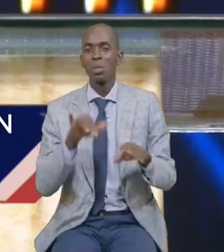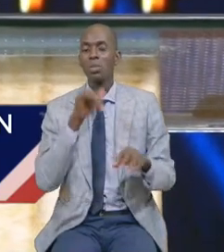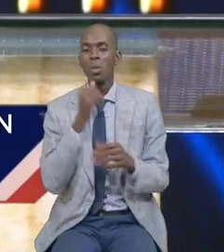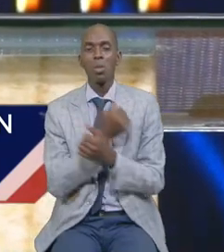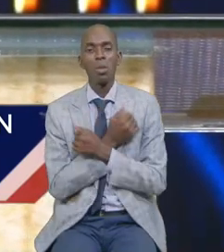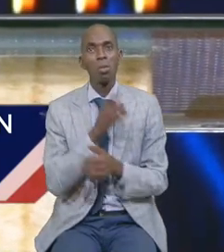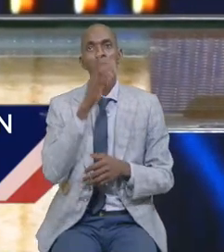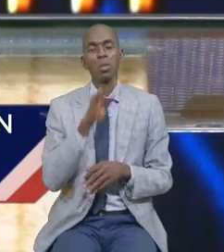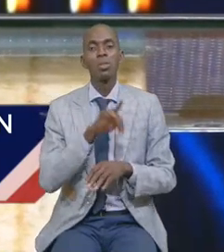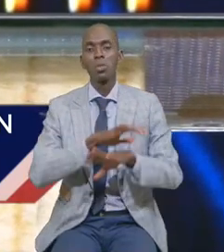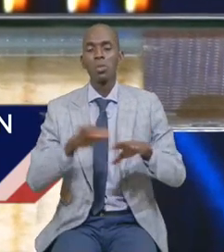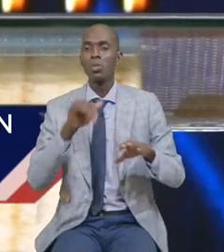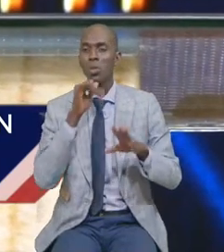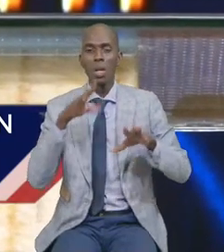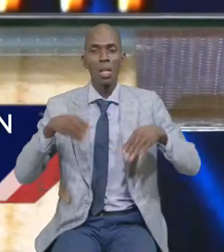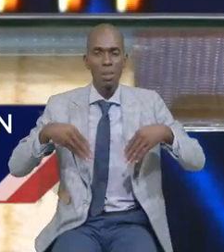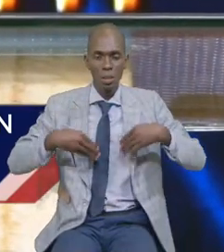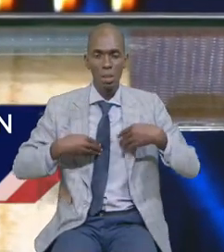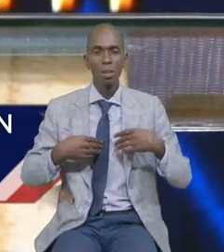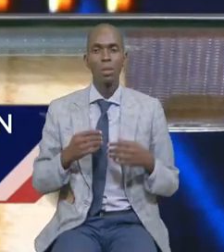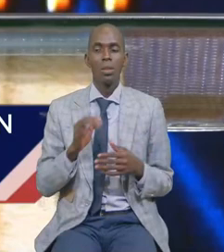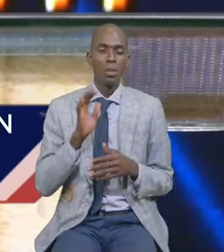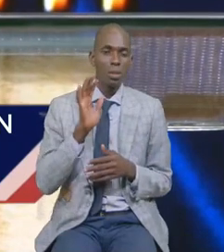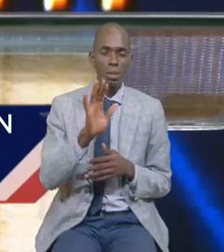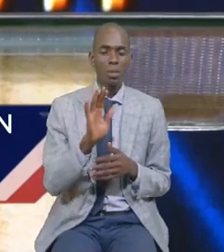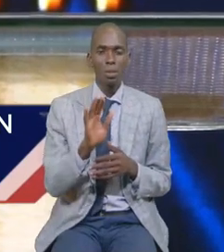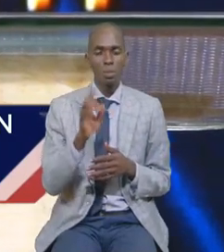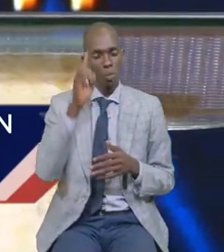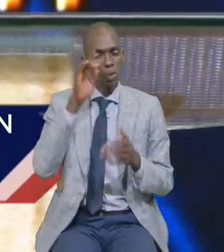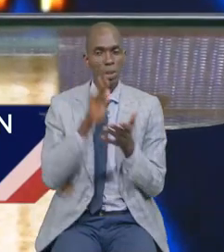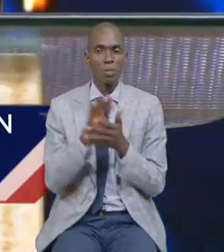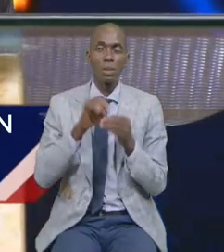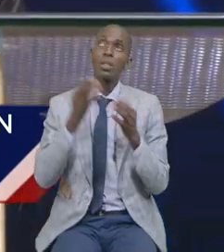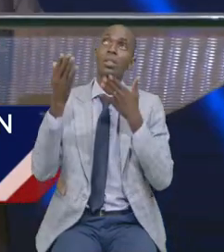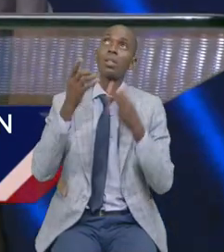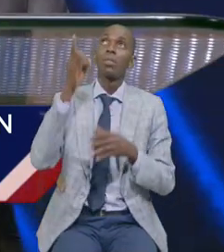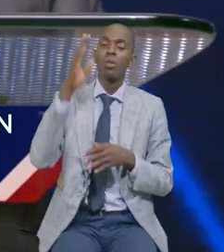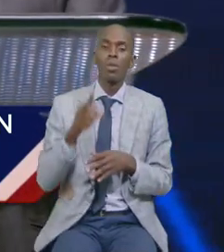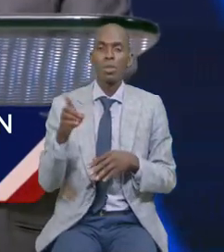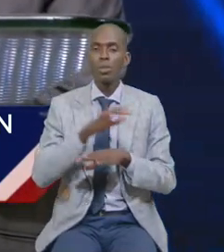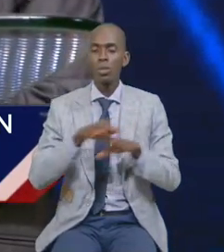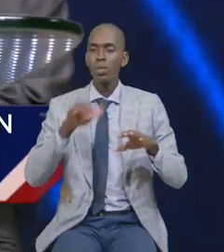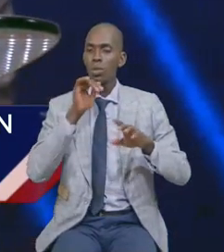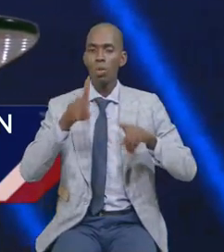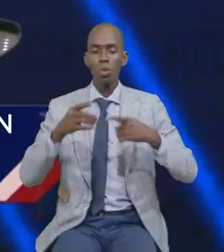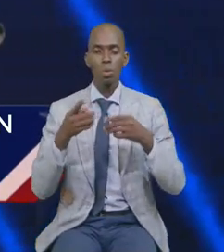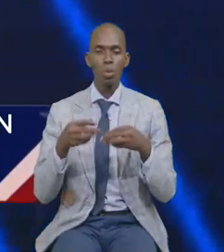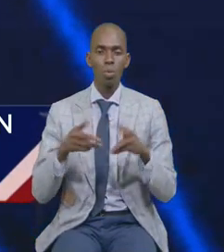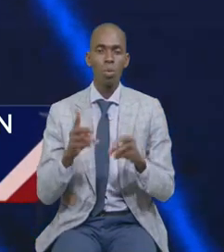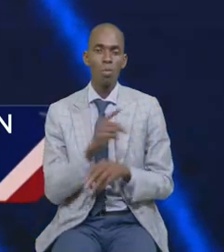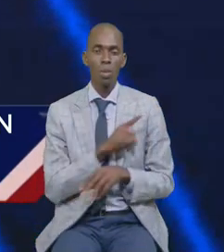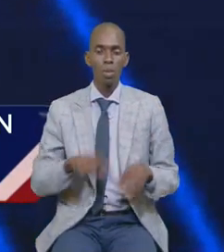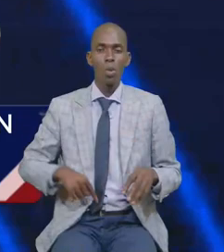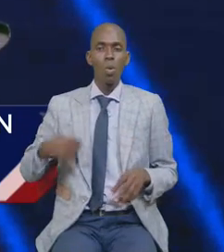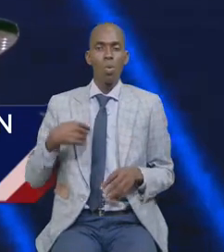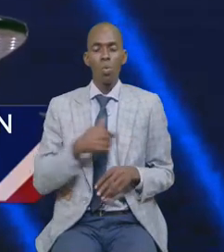He doesn't accept our conviction serving God, and he doesn't go the way of the Lord. We know that, and then